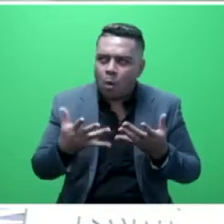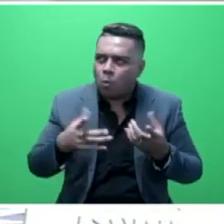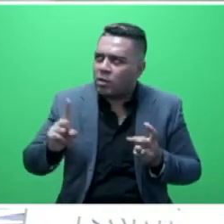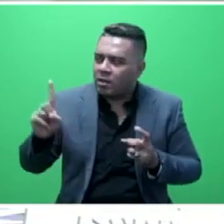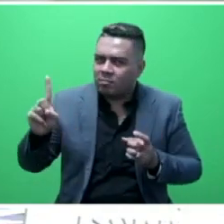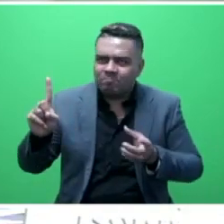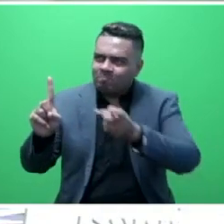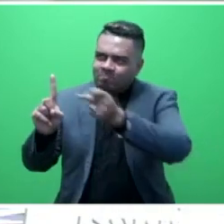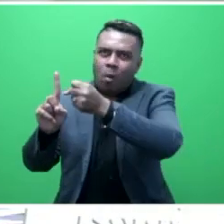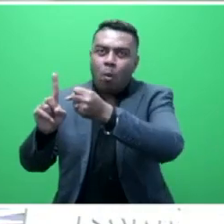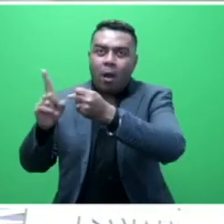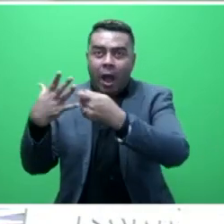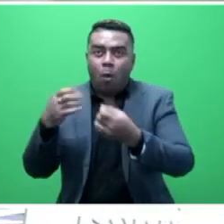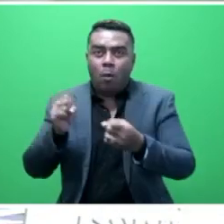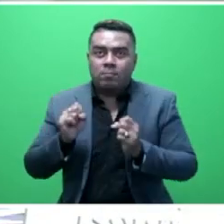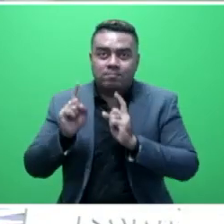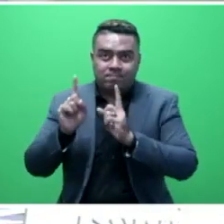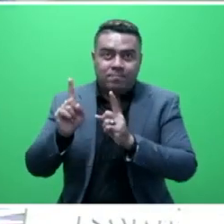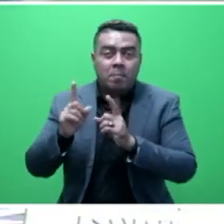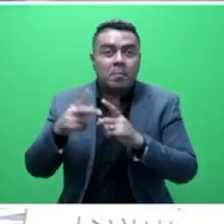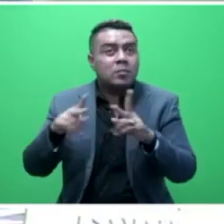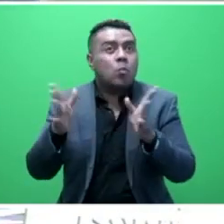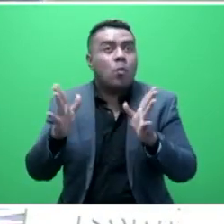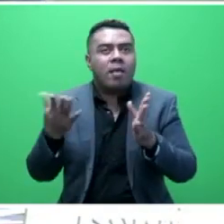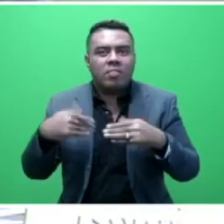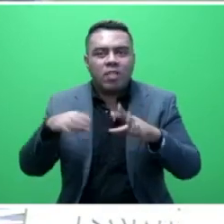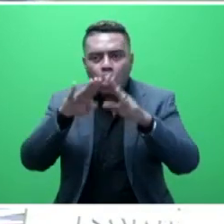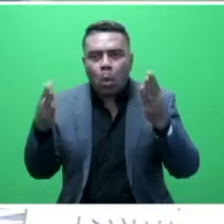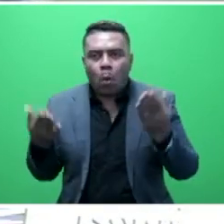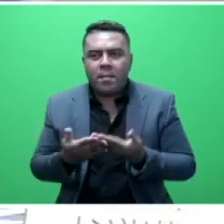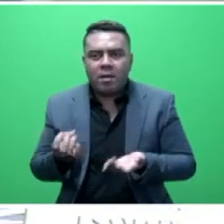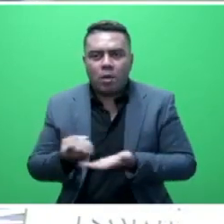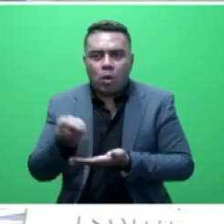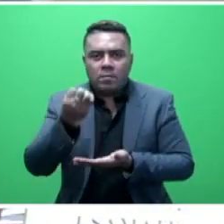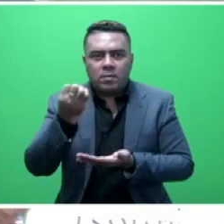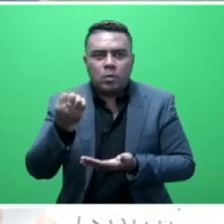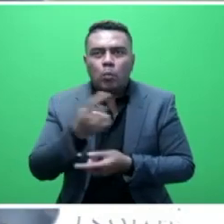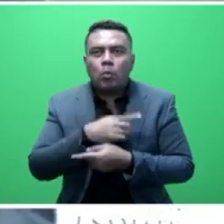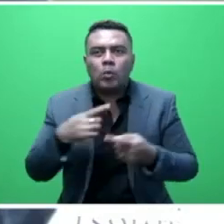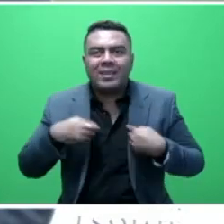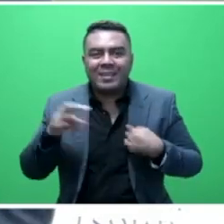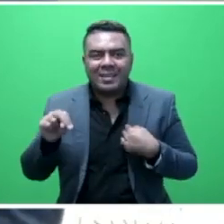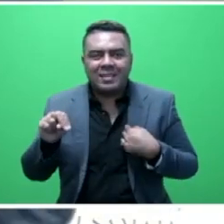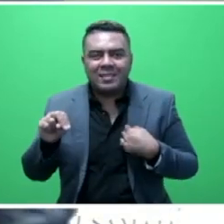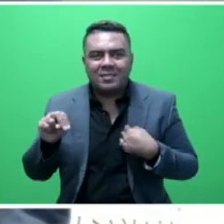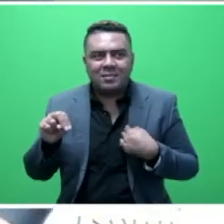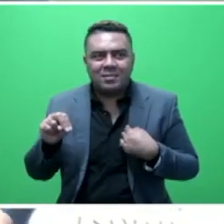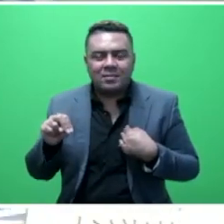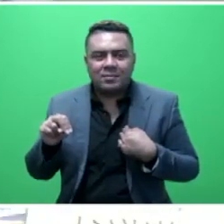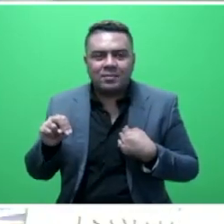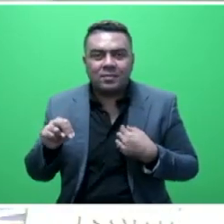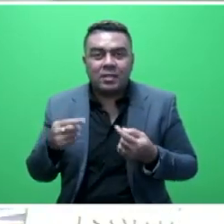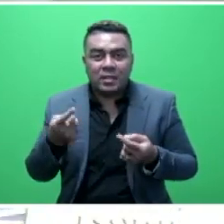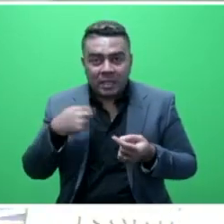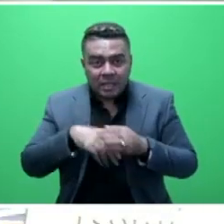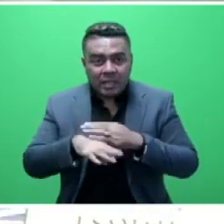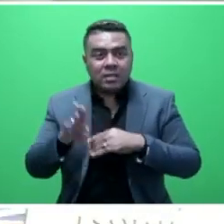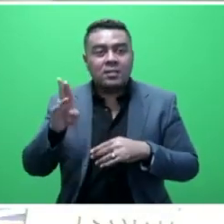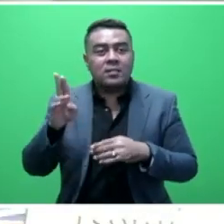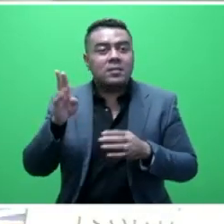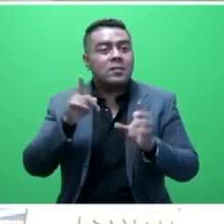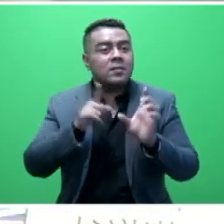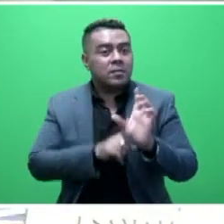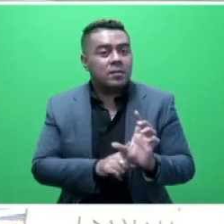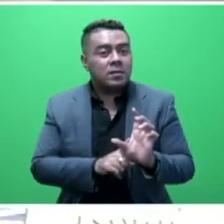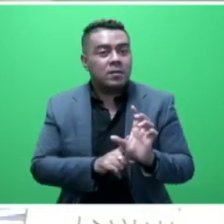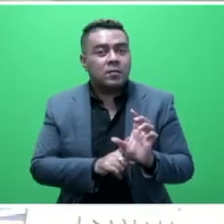for years to establish. For a start, Mr. Speaker, sir, we need visitors. In a usual year, Aussies and